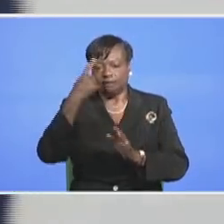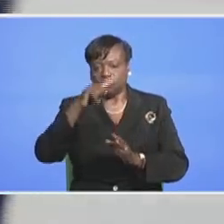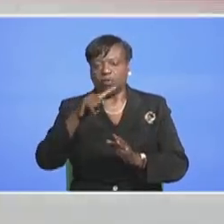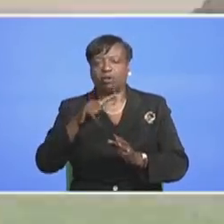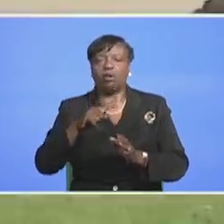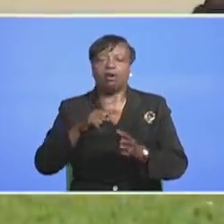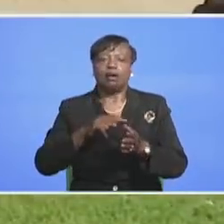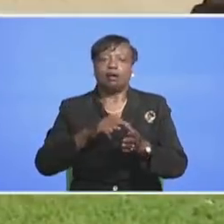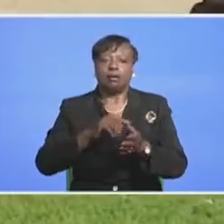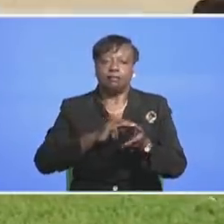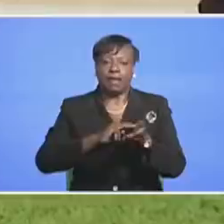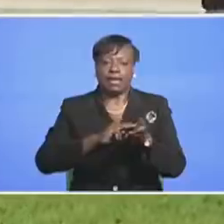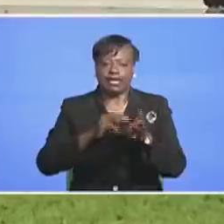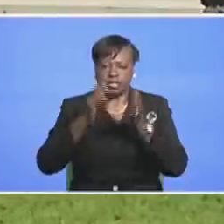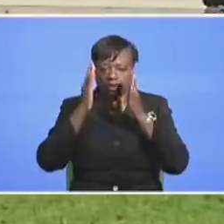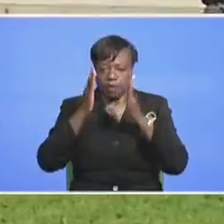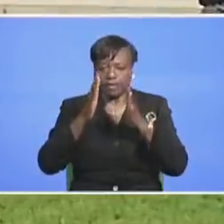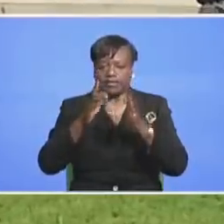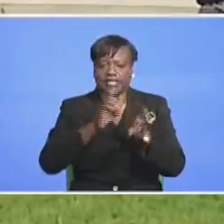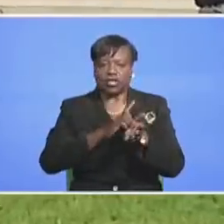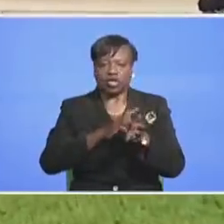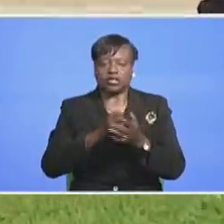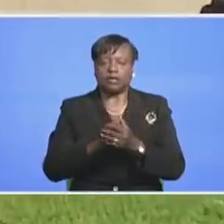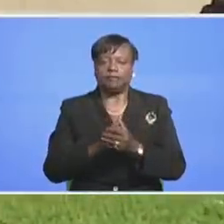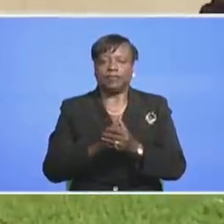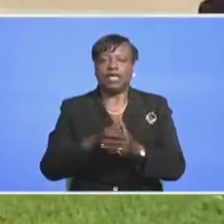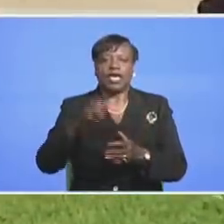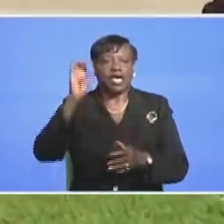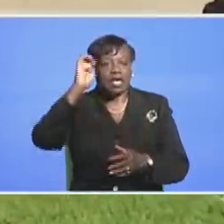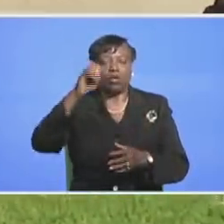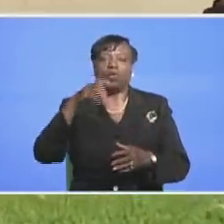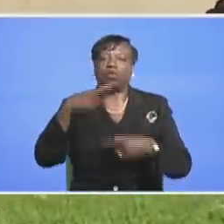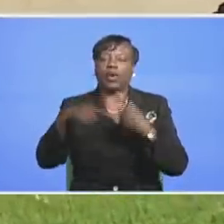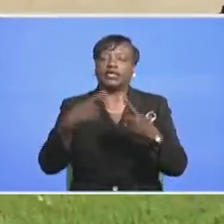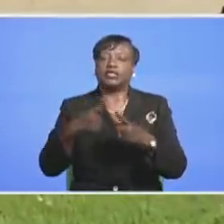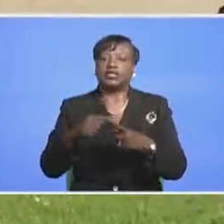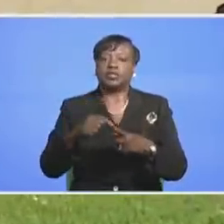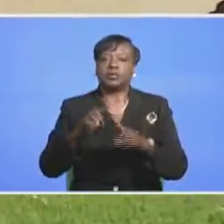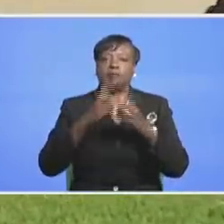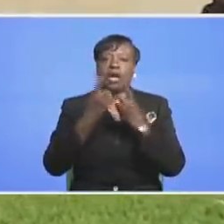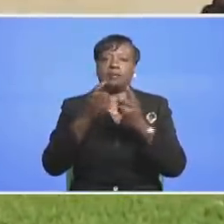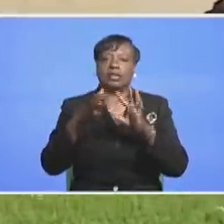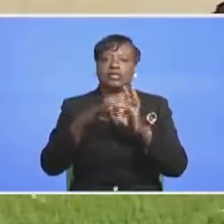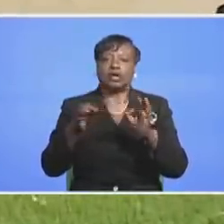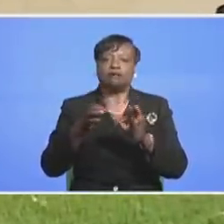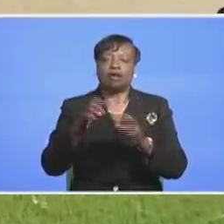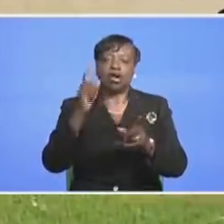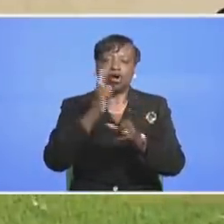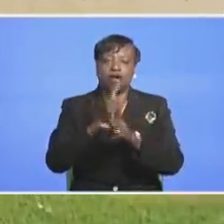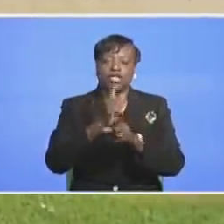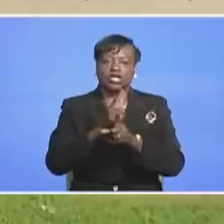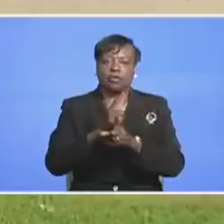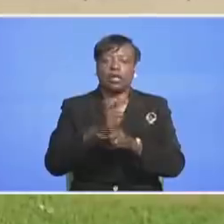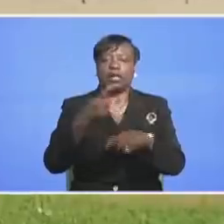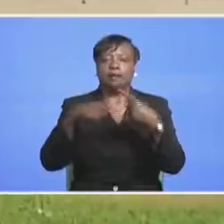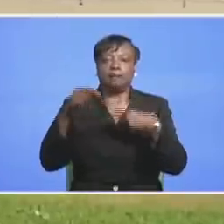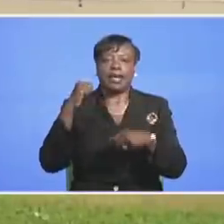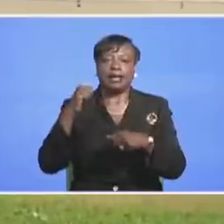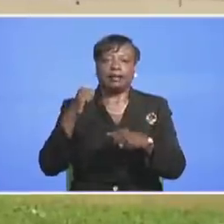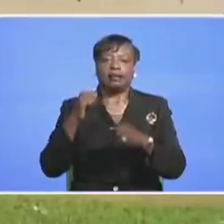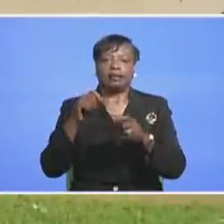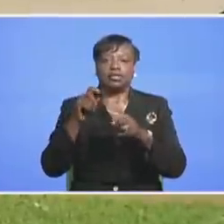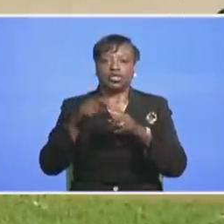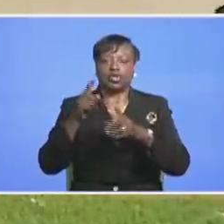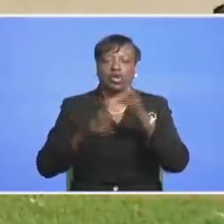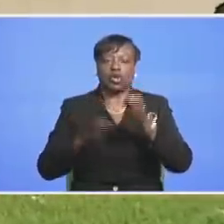31-year-old Ricardo Burrows was remanded to the Bahamas Department of Corrections and will return to court on August 9 for trial and a voluntary bill of